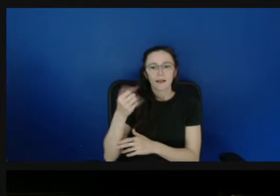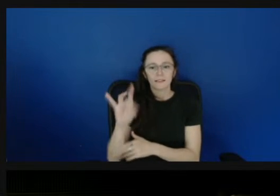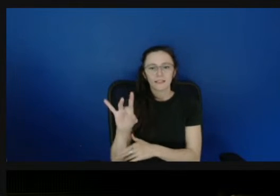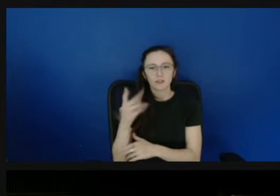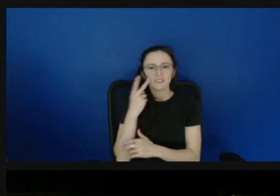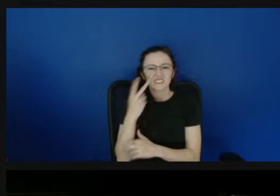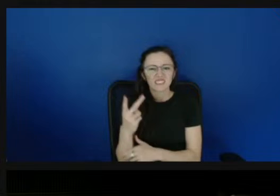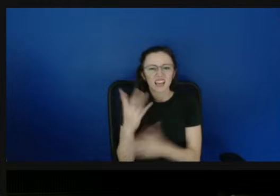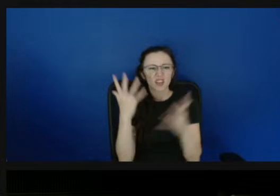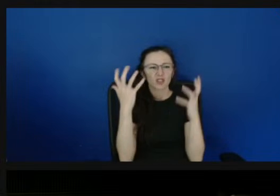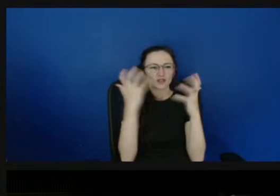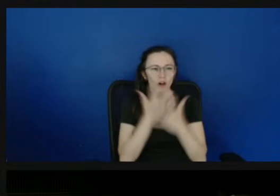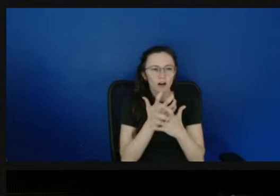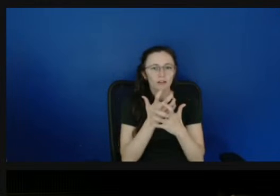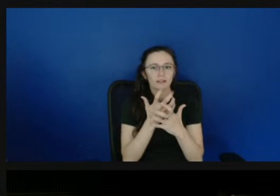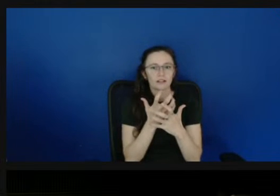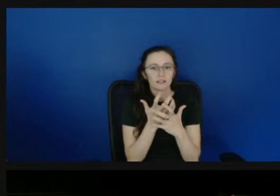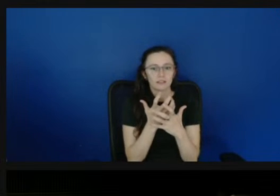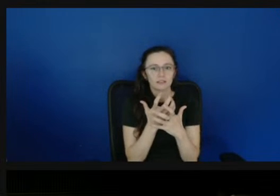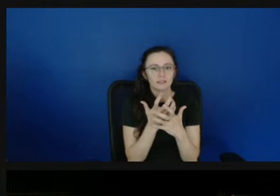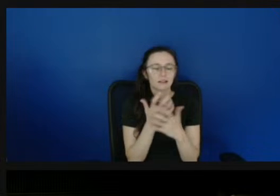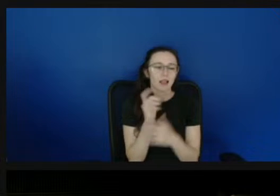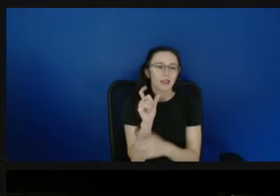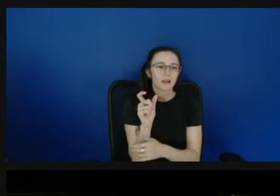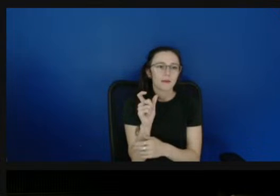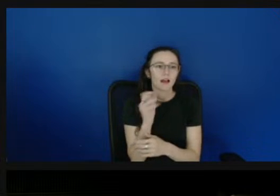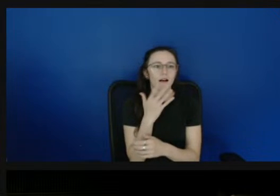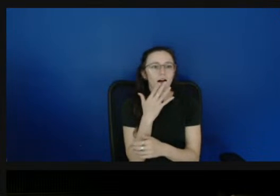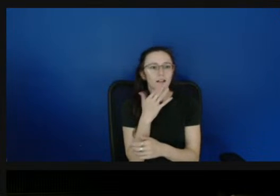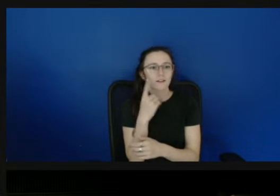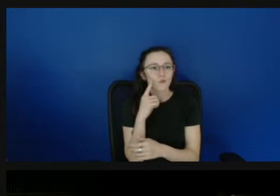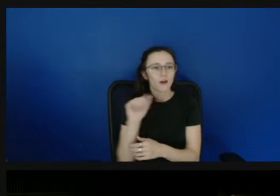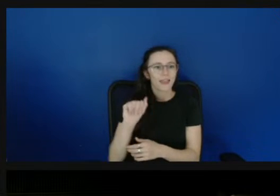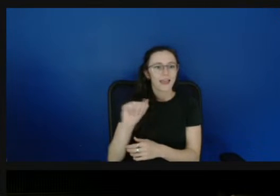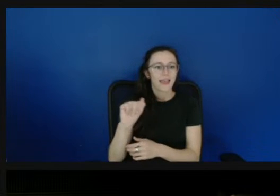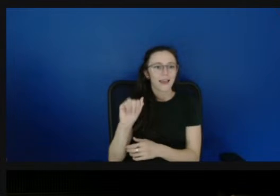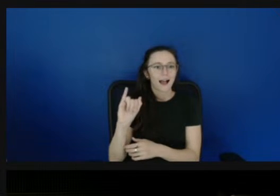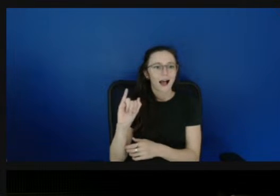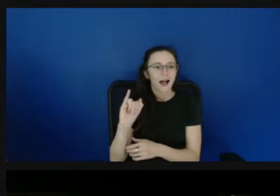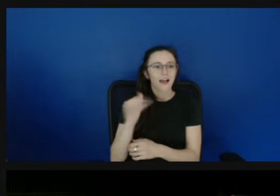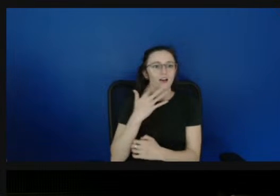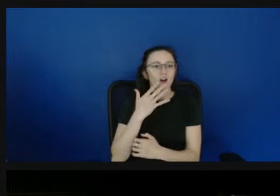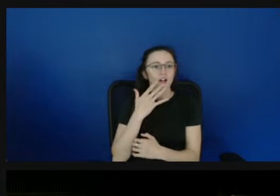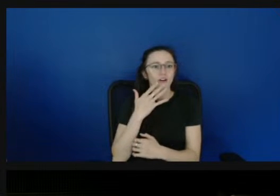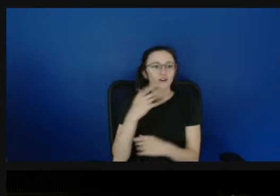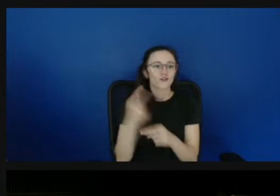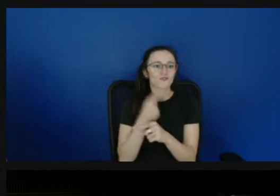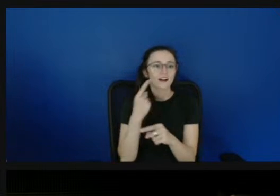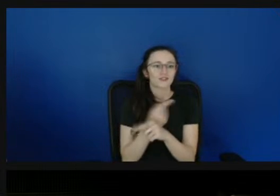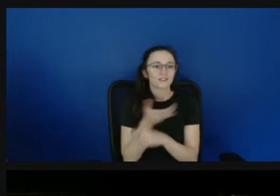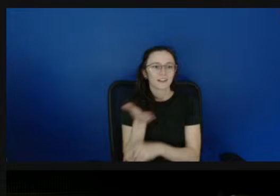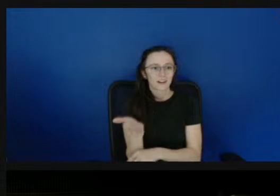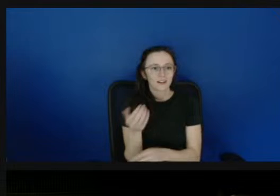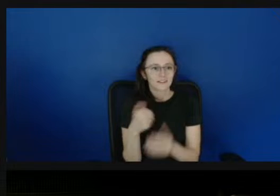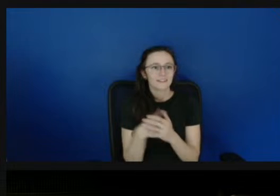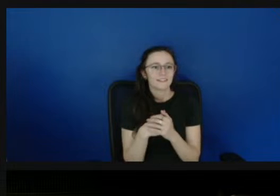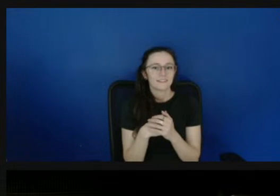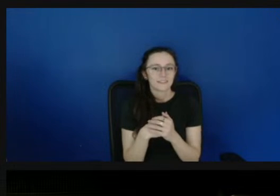the darkness comes from the original image. It's slightly colored in our AI color correction here. That gives you a good